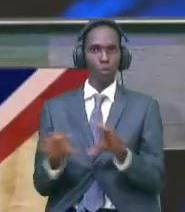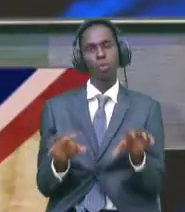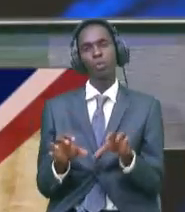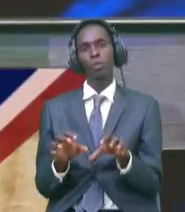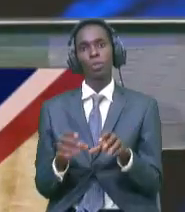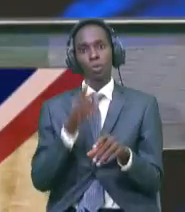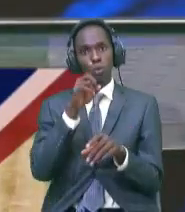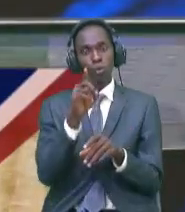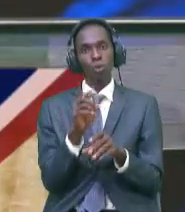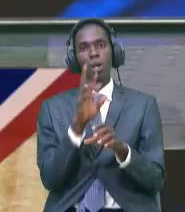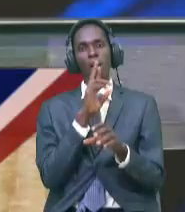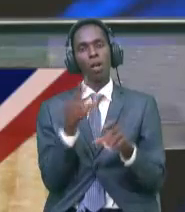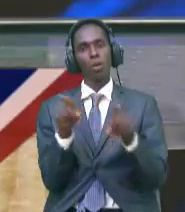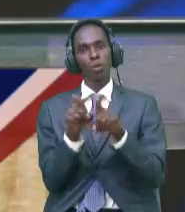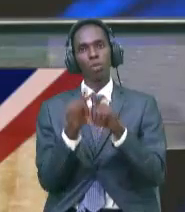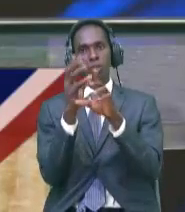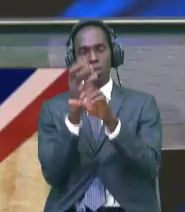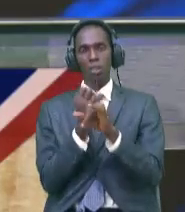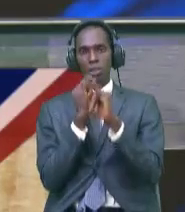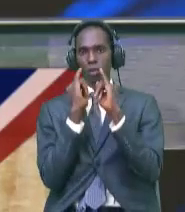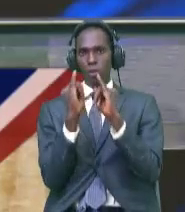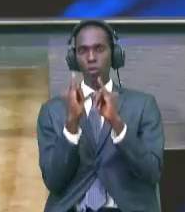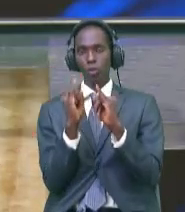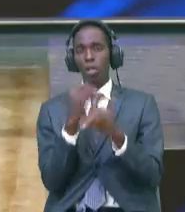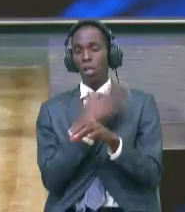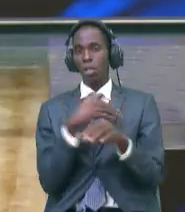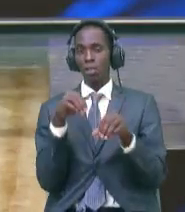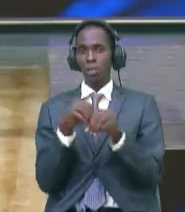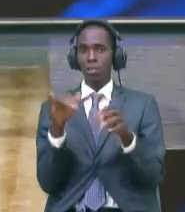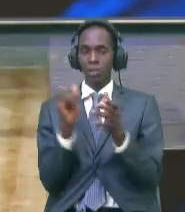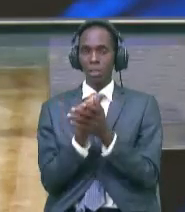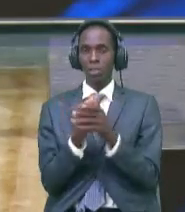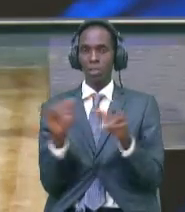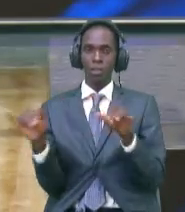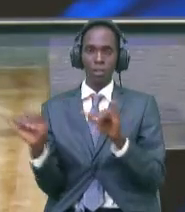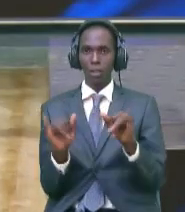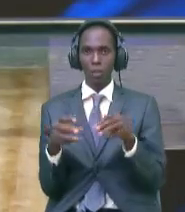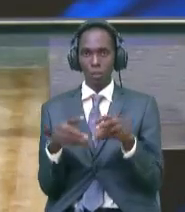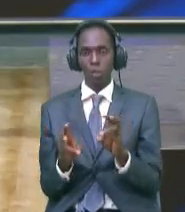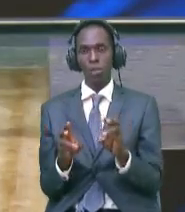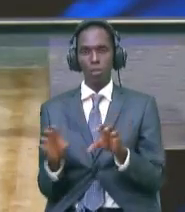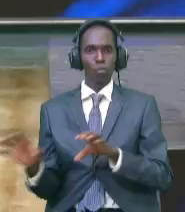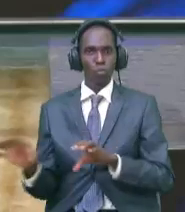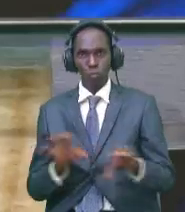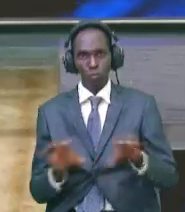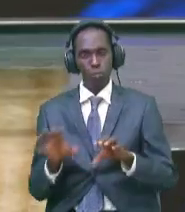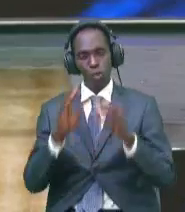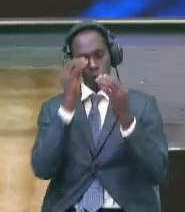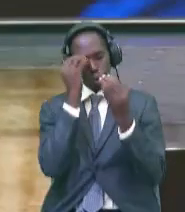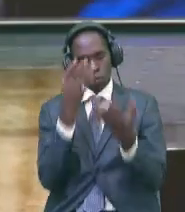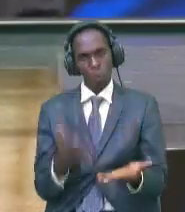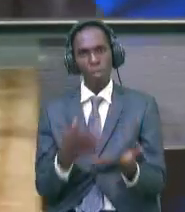getting instruction, and even so in that same way, act and do and obey